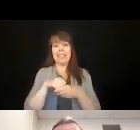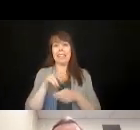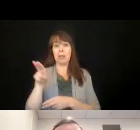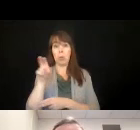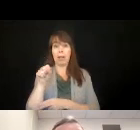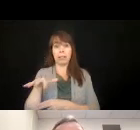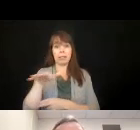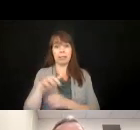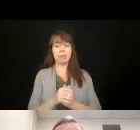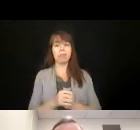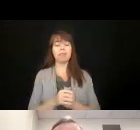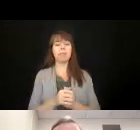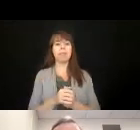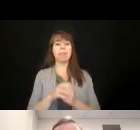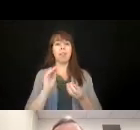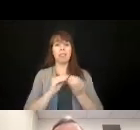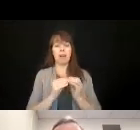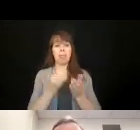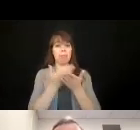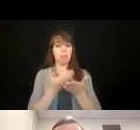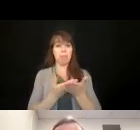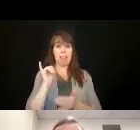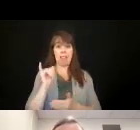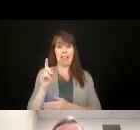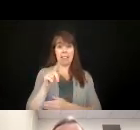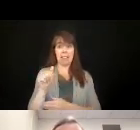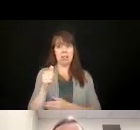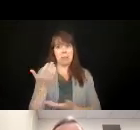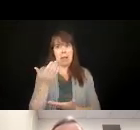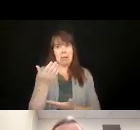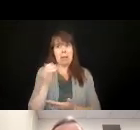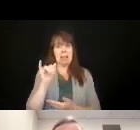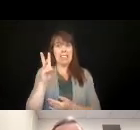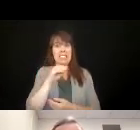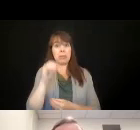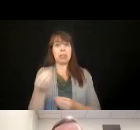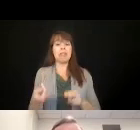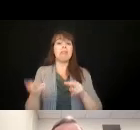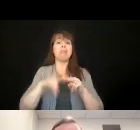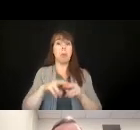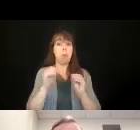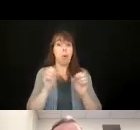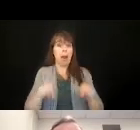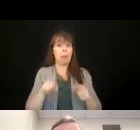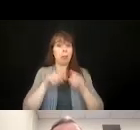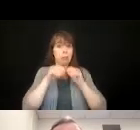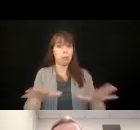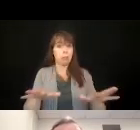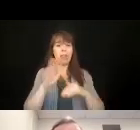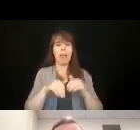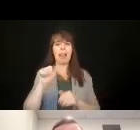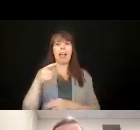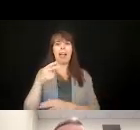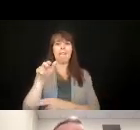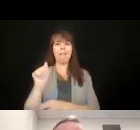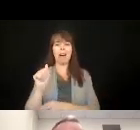States. There's data to suggest that this may be 60% more transmissible than the Alpha or B.1.1.7